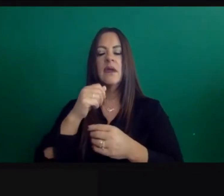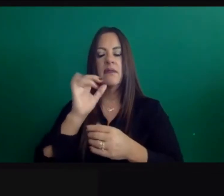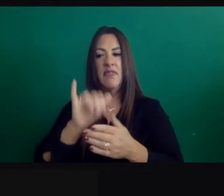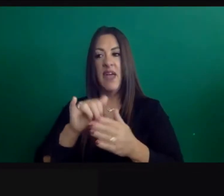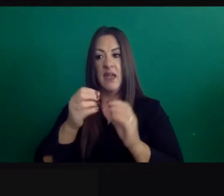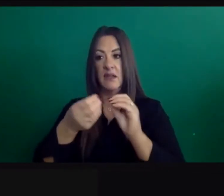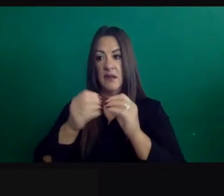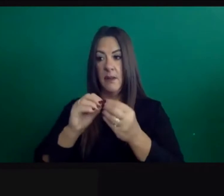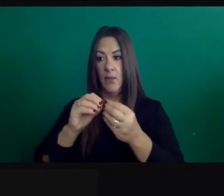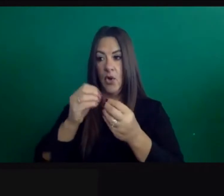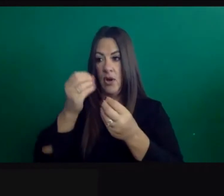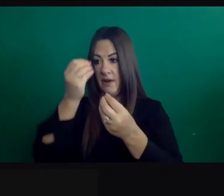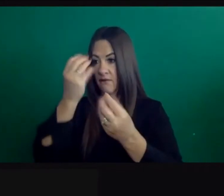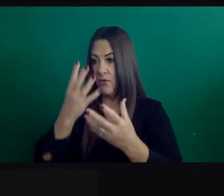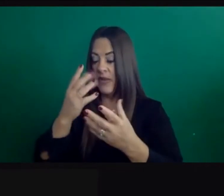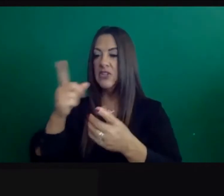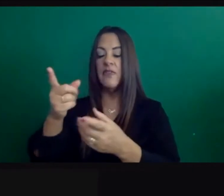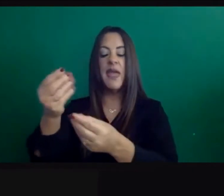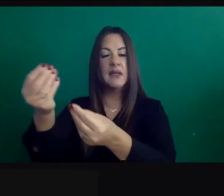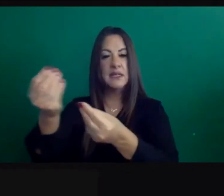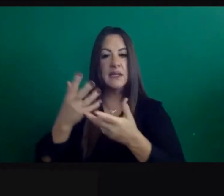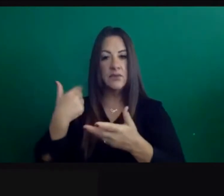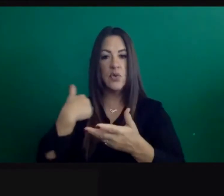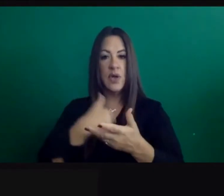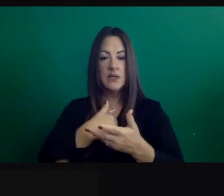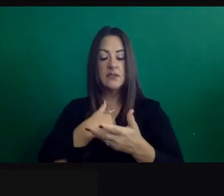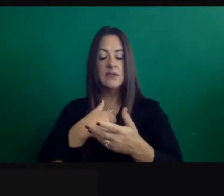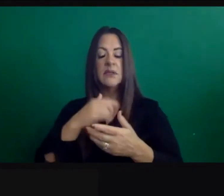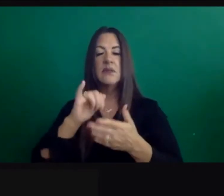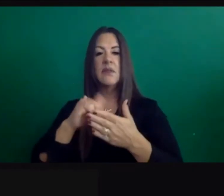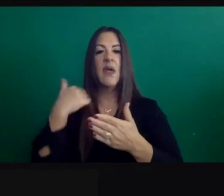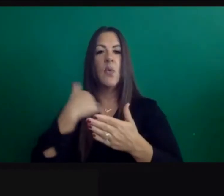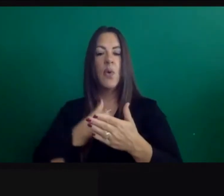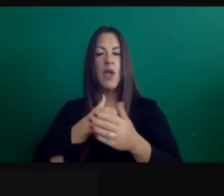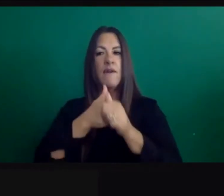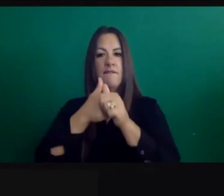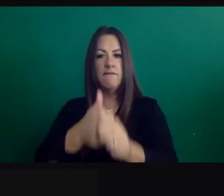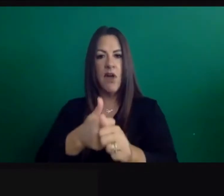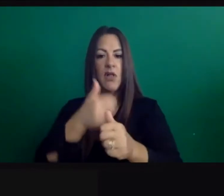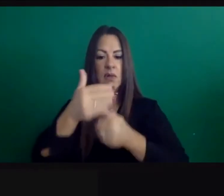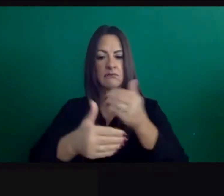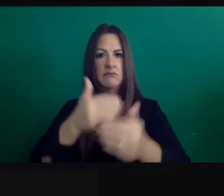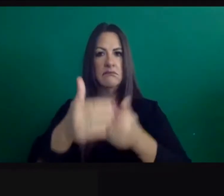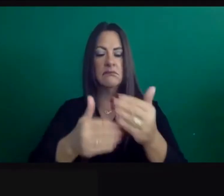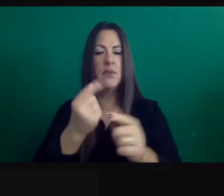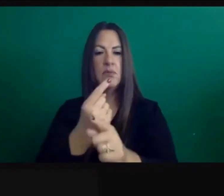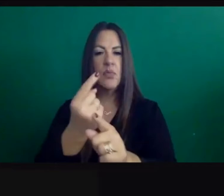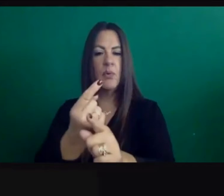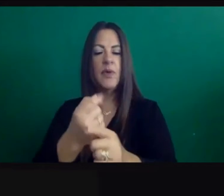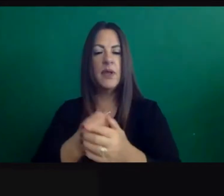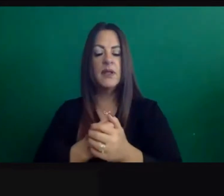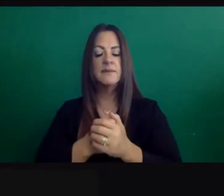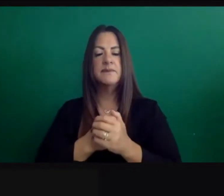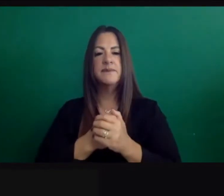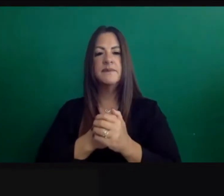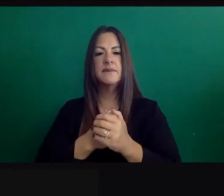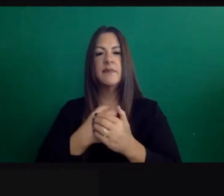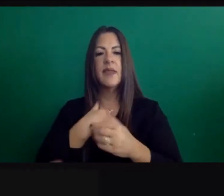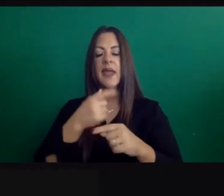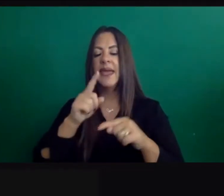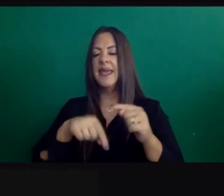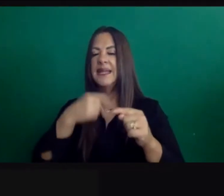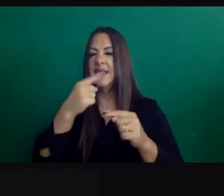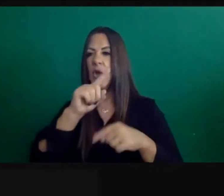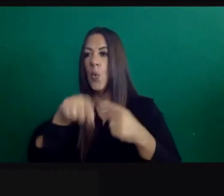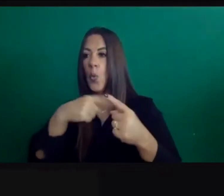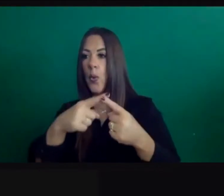the county partners, but with all Californians is where we're heading. I can't tell you exactly when the team will have it